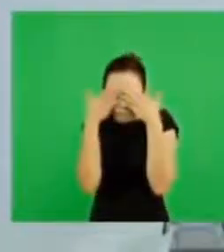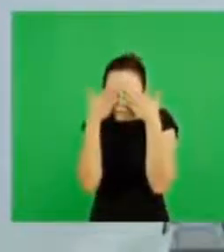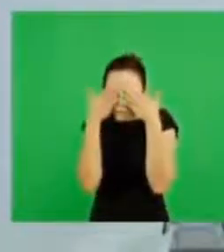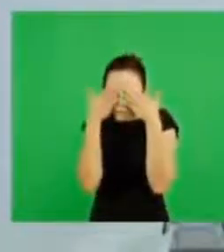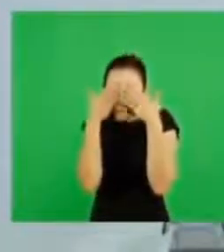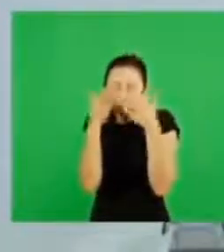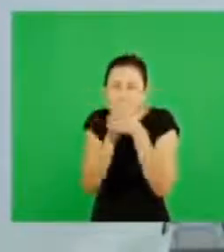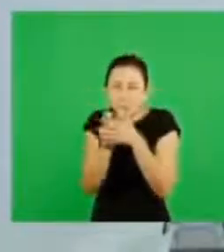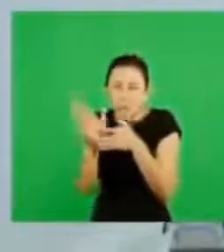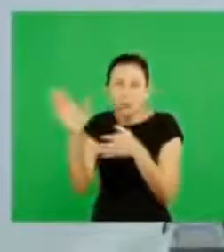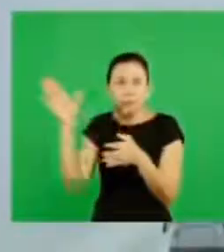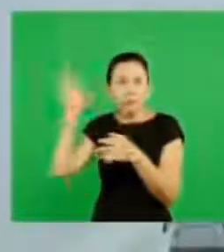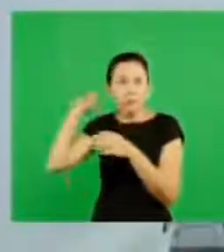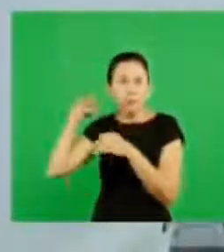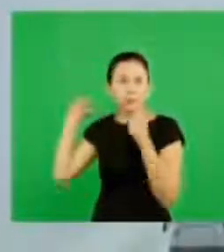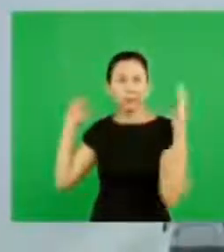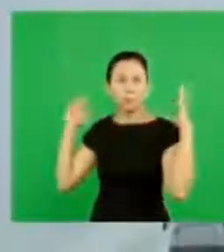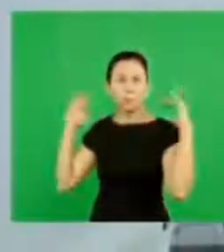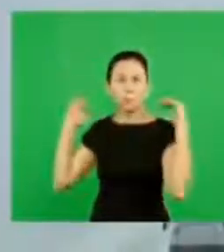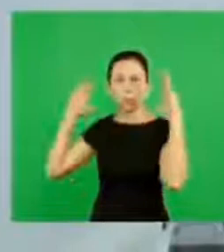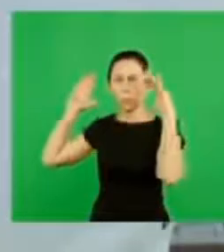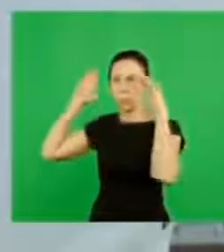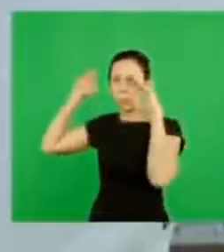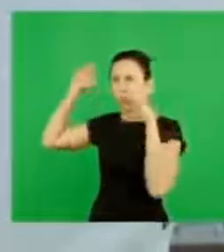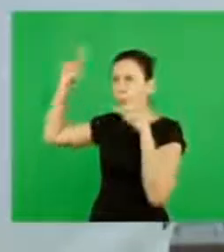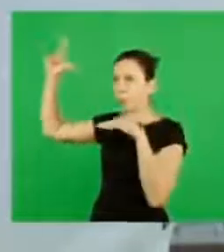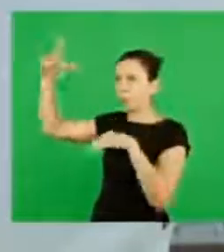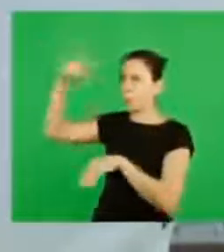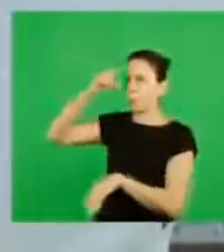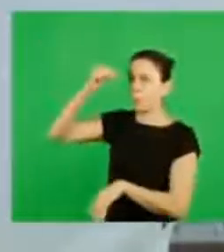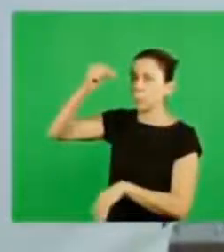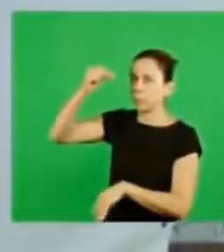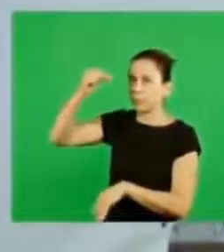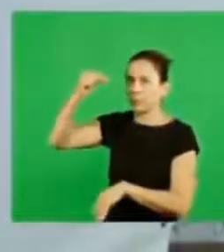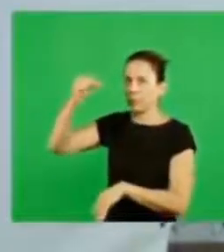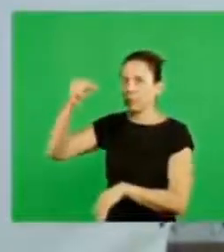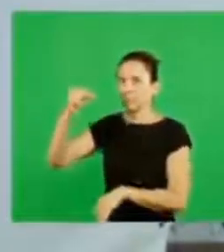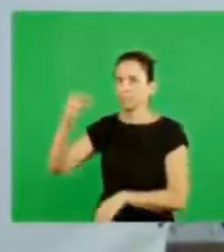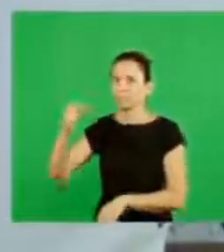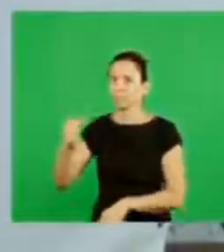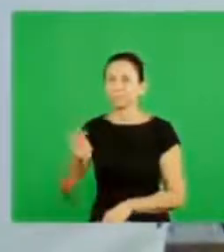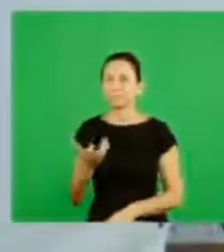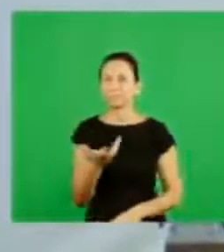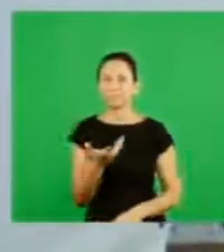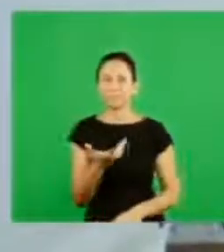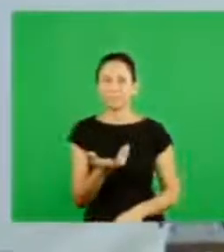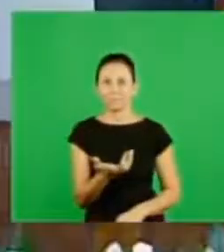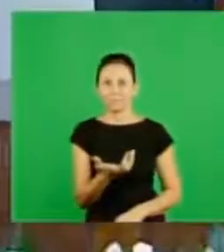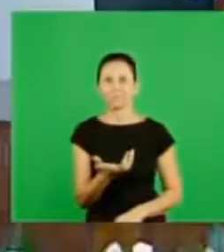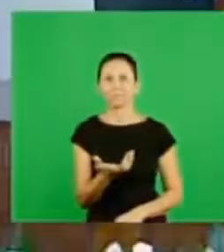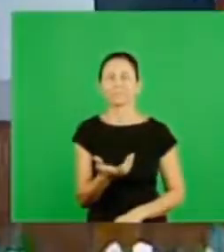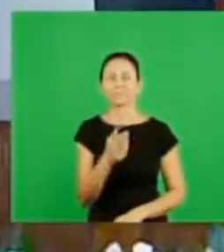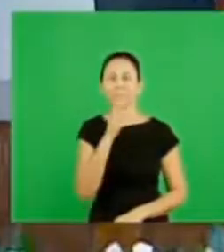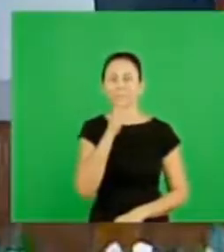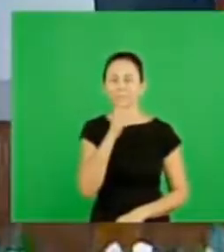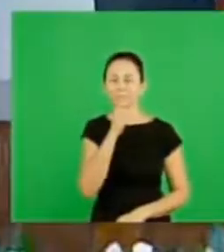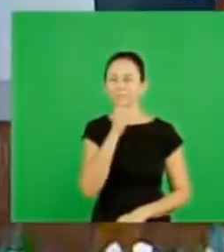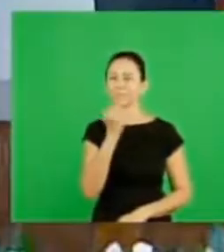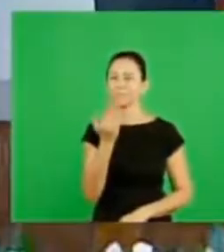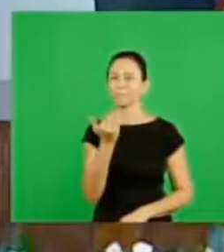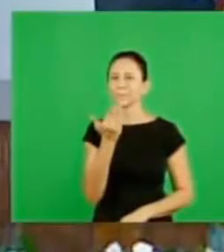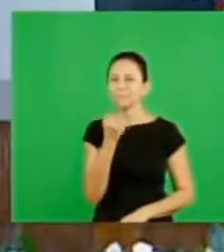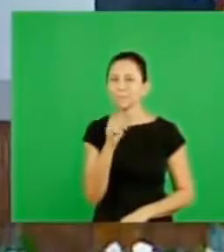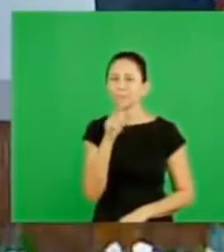it. A child, you know, there trying to shield itself. Why? Because